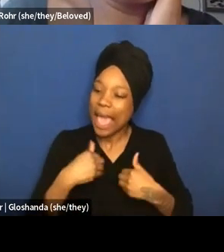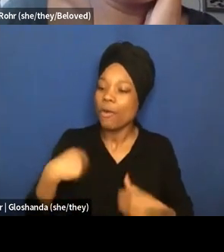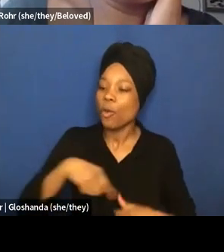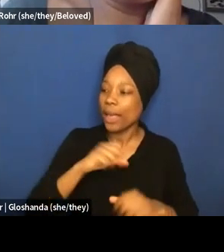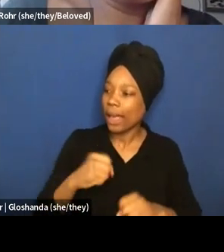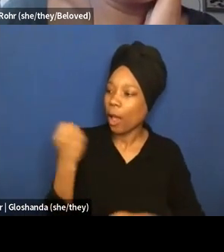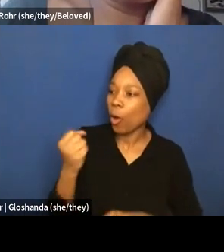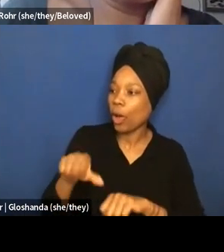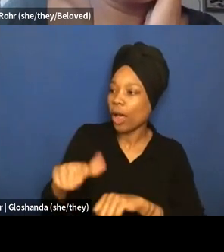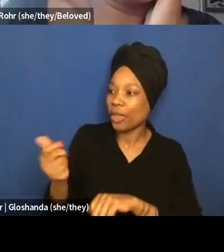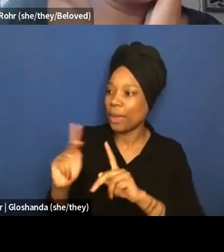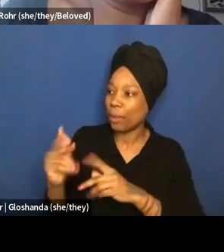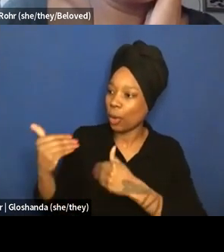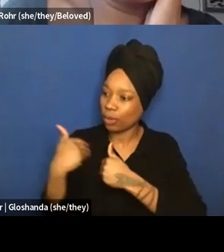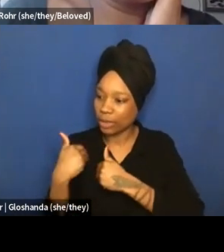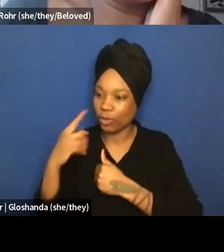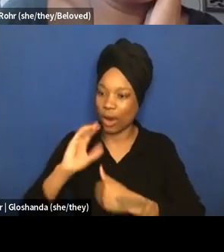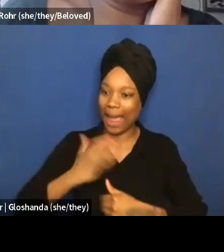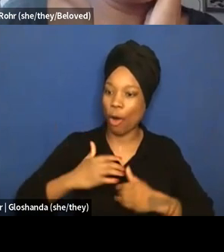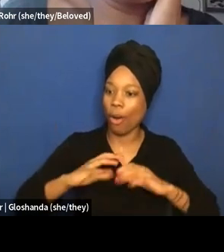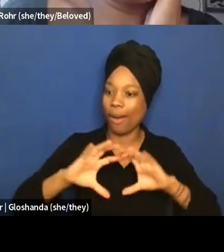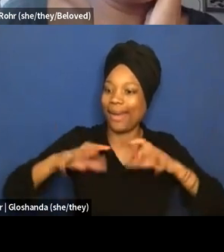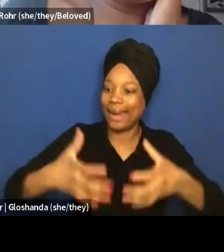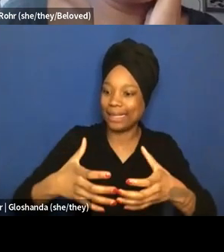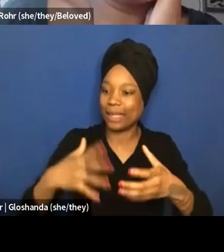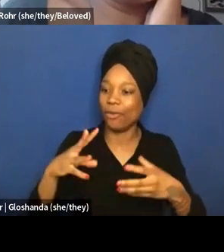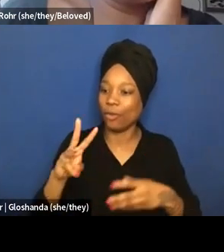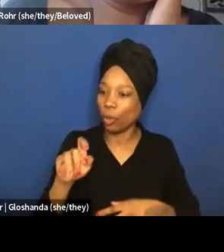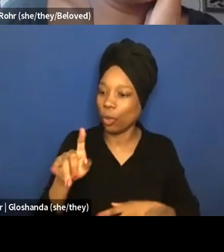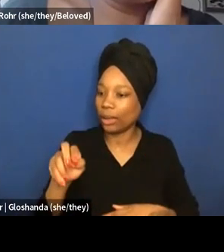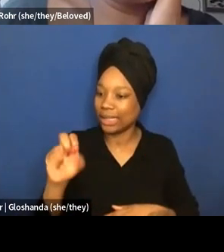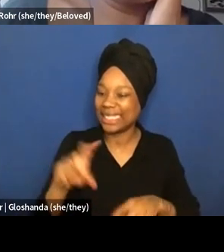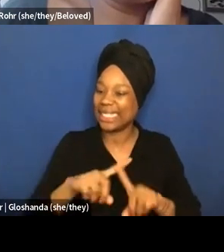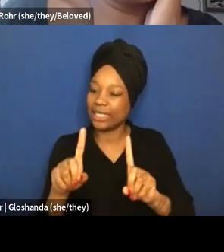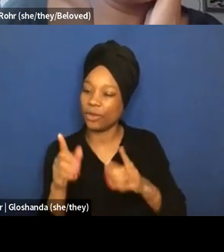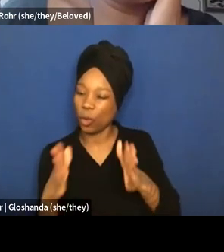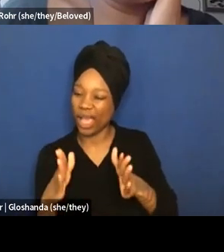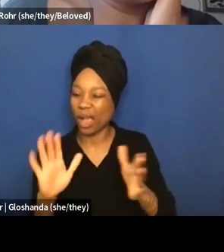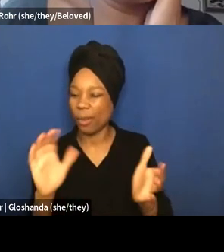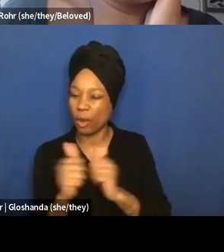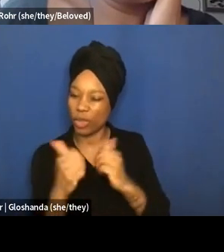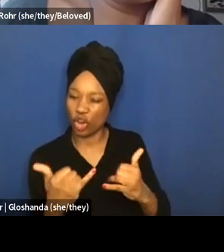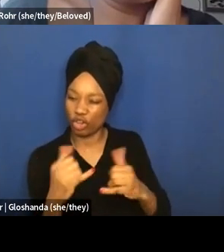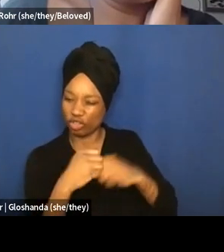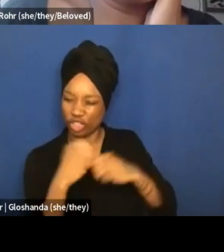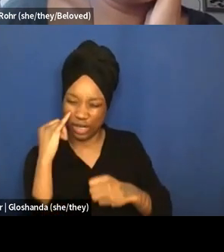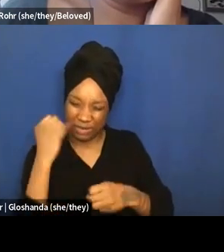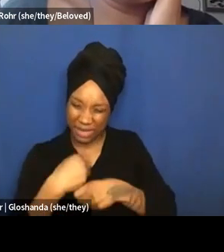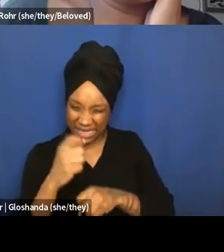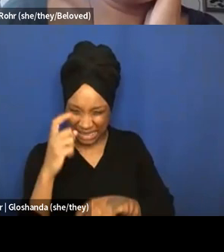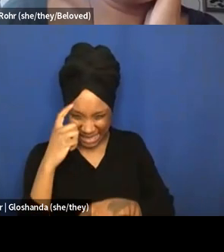and responsible for our collective wellness in a different way than we are when we're kind of in our current structure, if that makes sense. So I'll stop there.